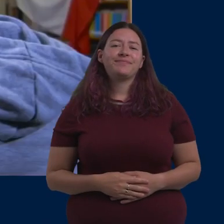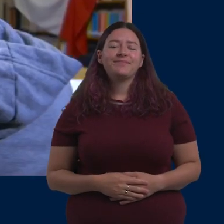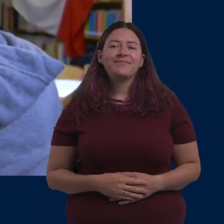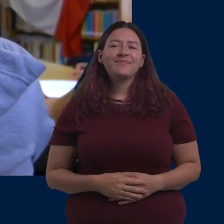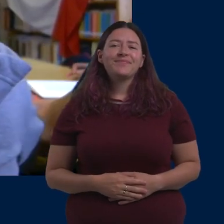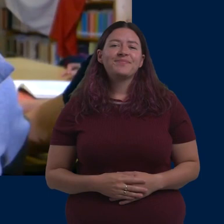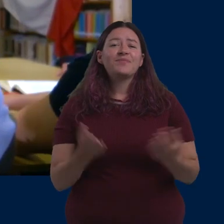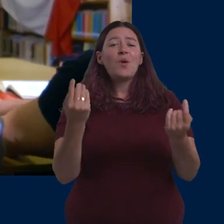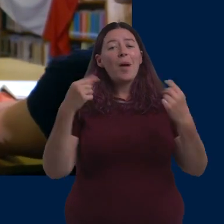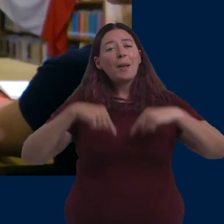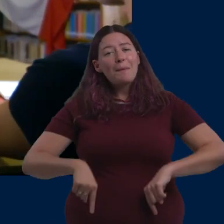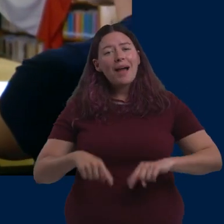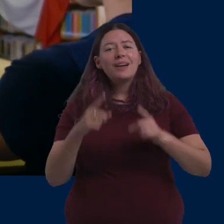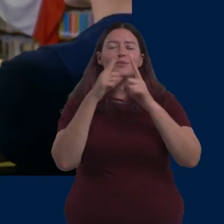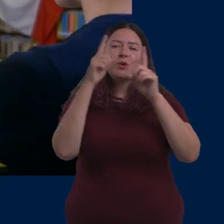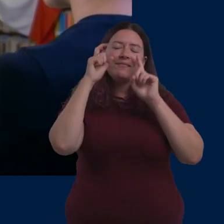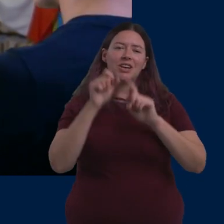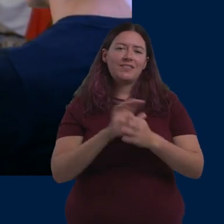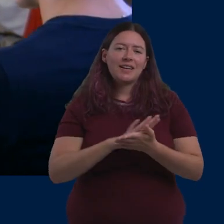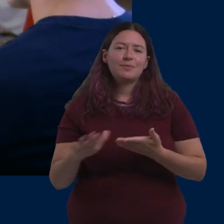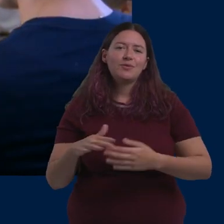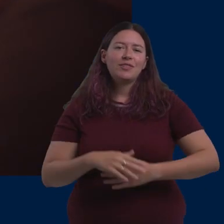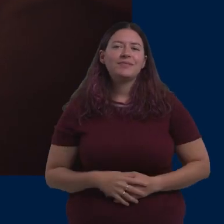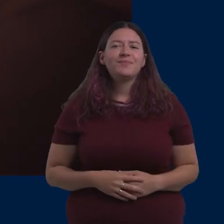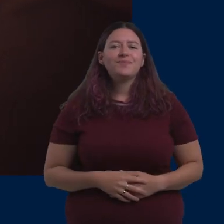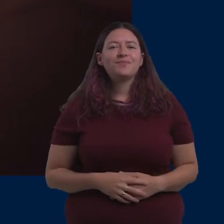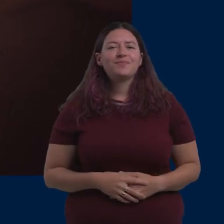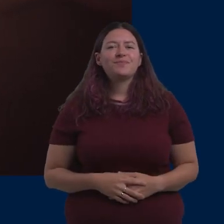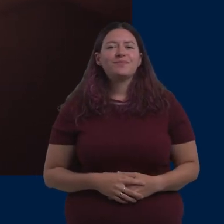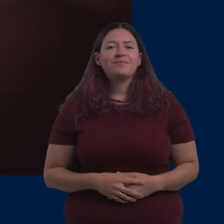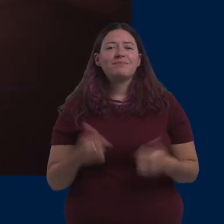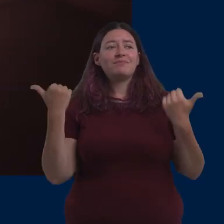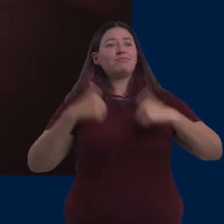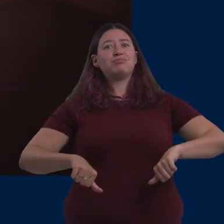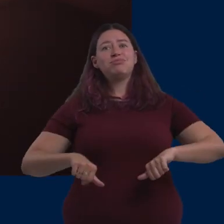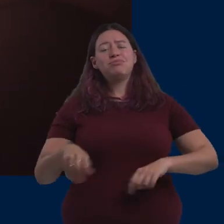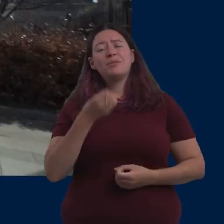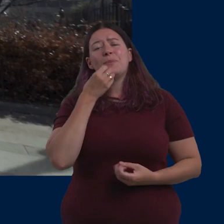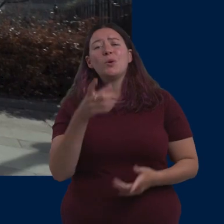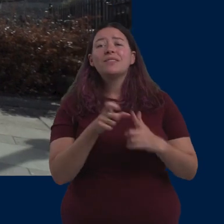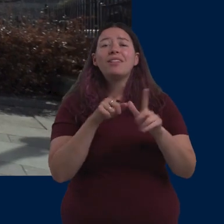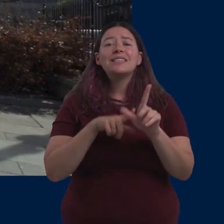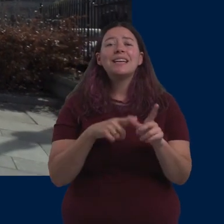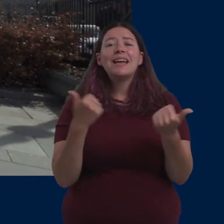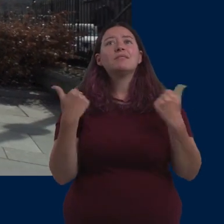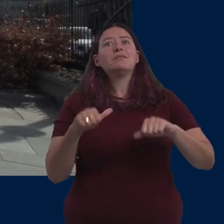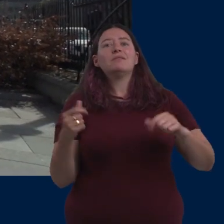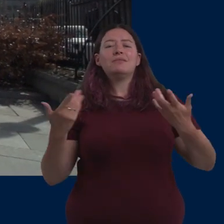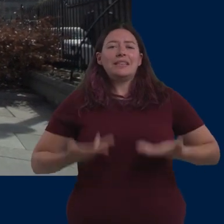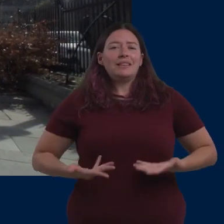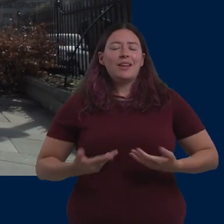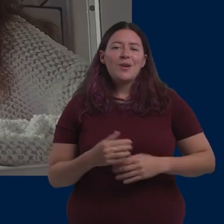Welcome back to the University of Edinburgh. At last, this beautiful day has